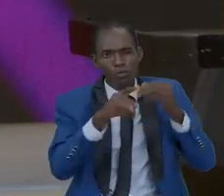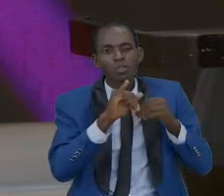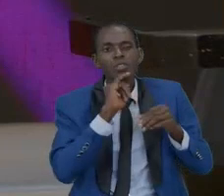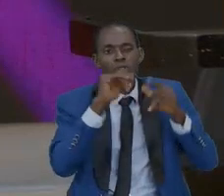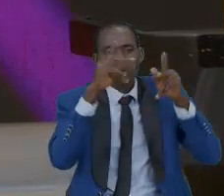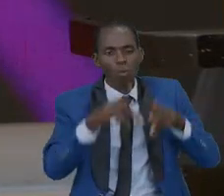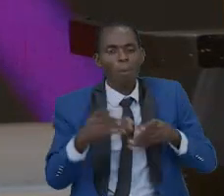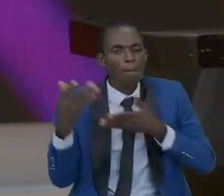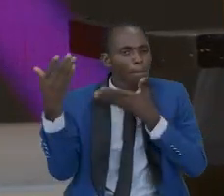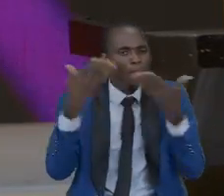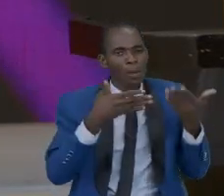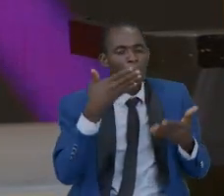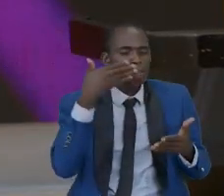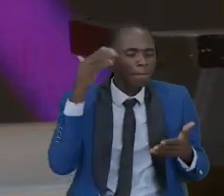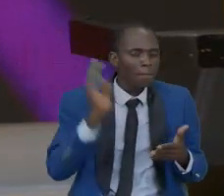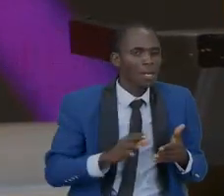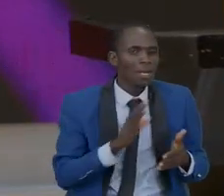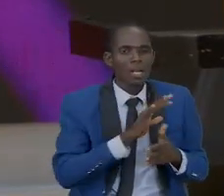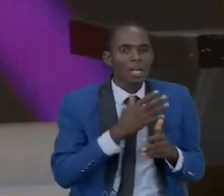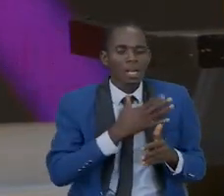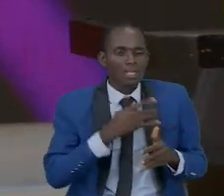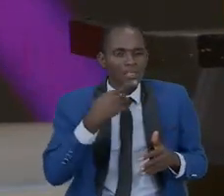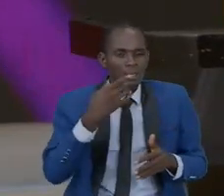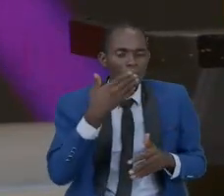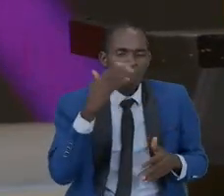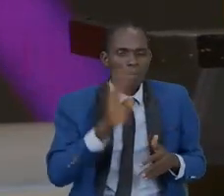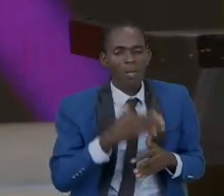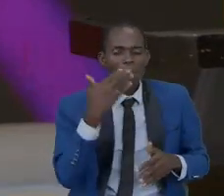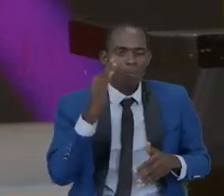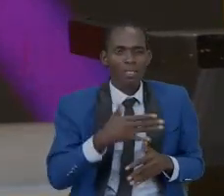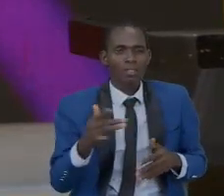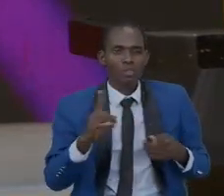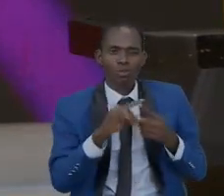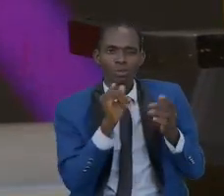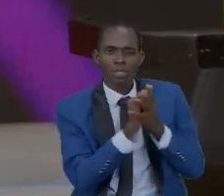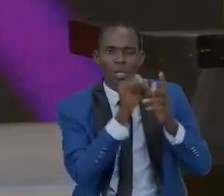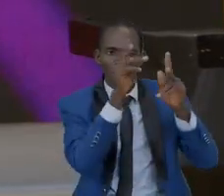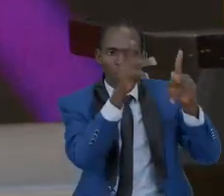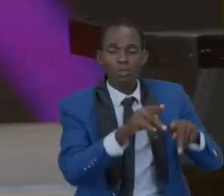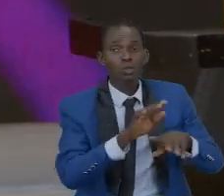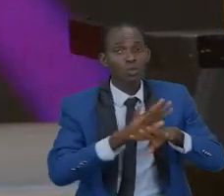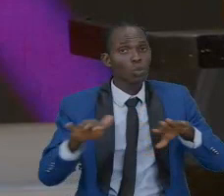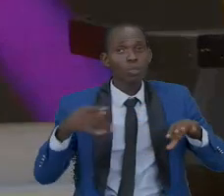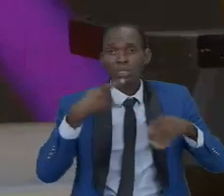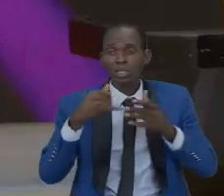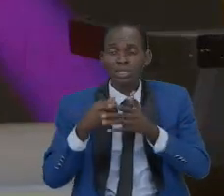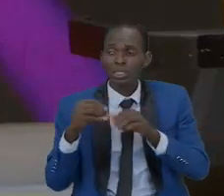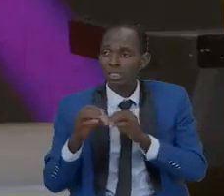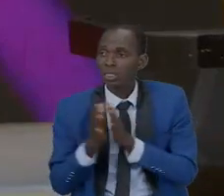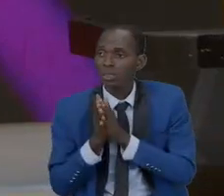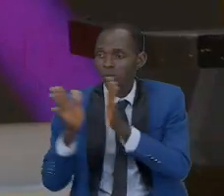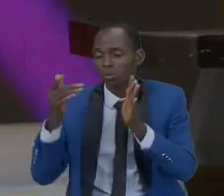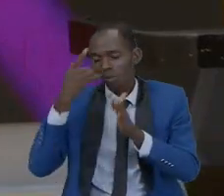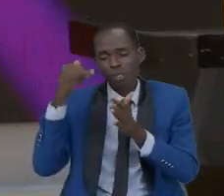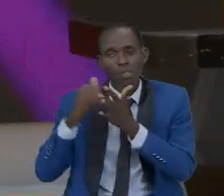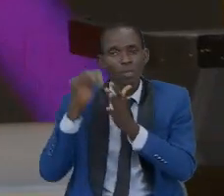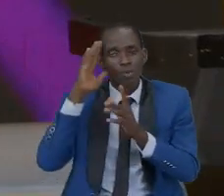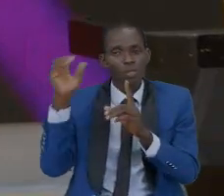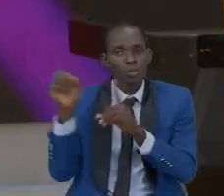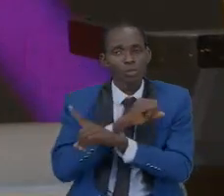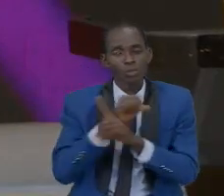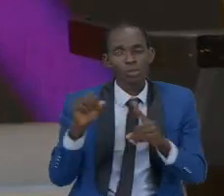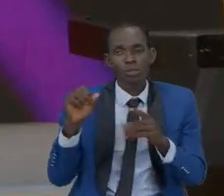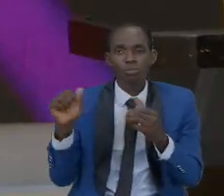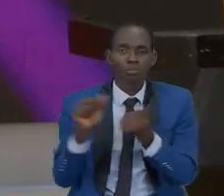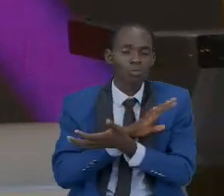and every bad thing you wanted to say to that man don't say that in the public that will destroy your success the arch